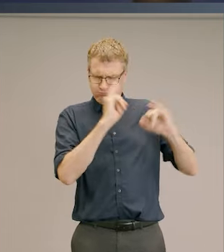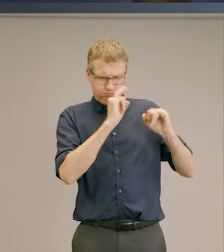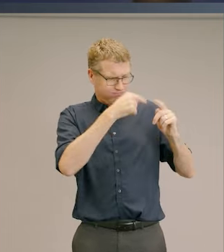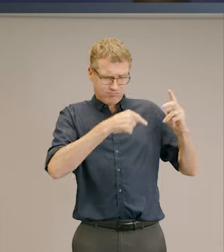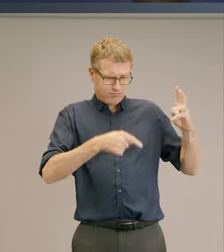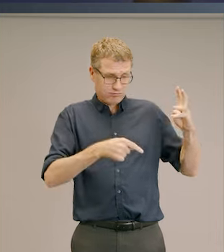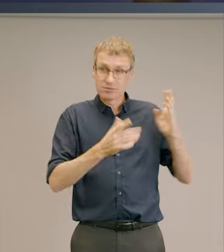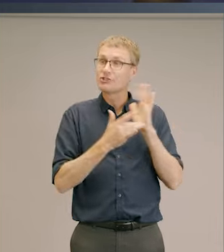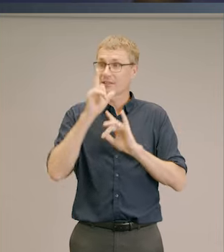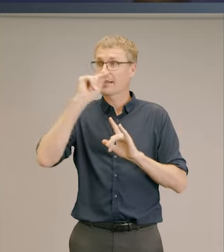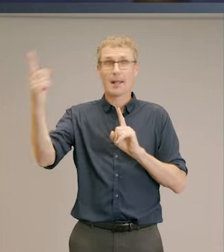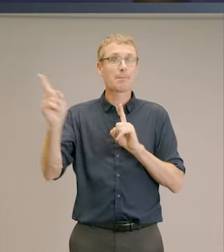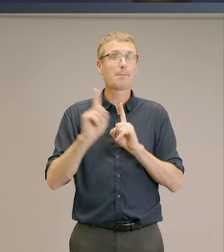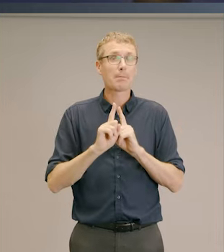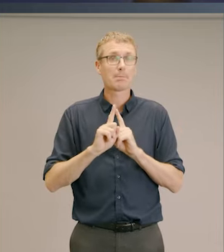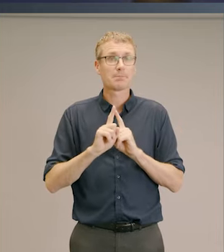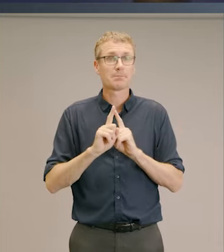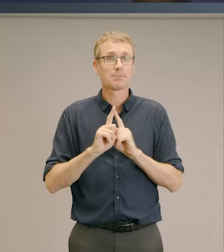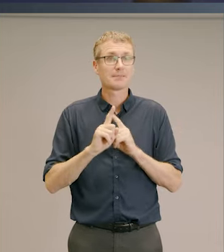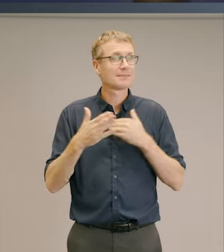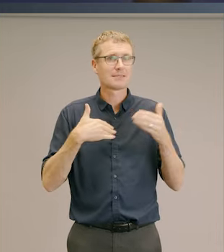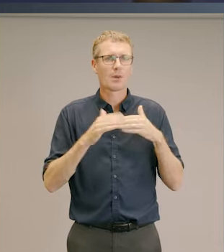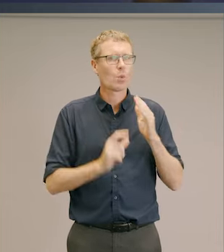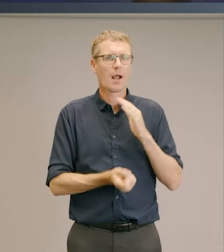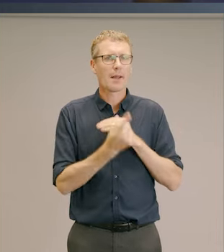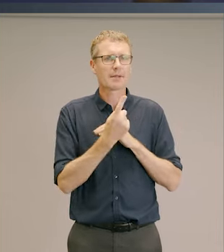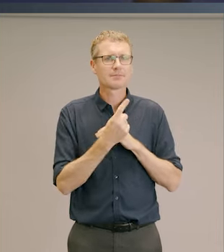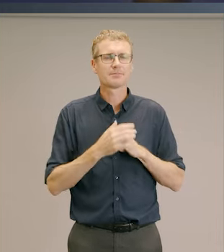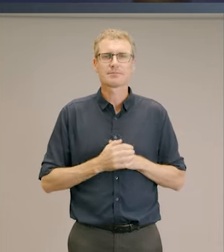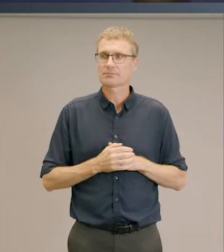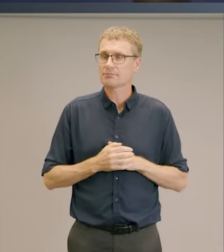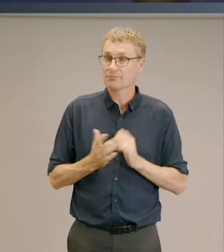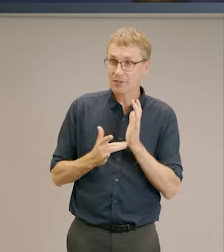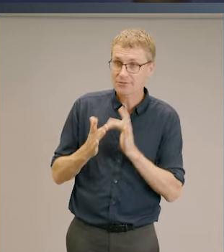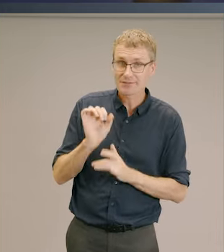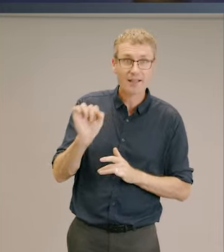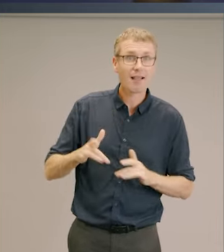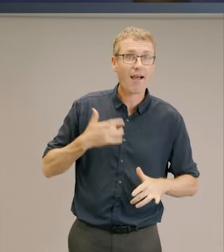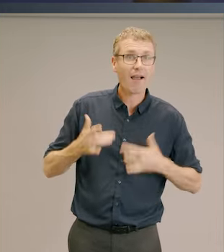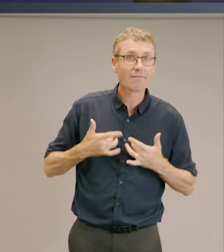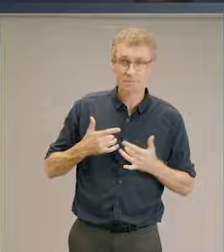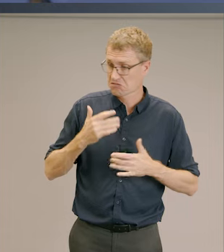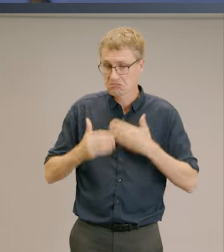in your world right now that Jesus can't meet you in.